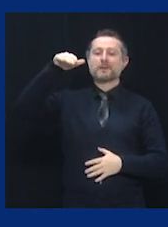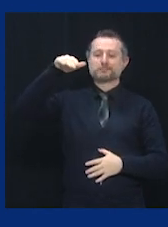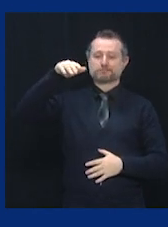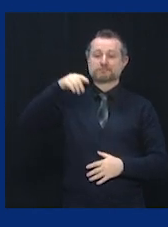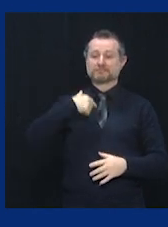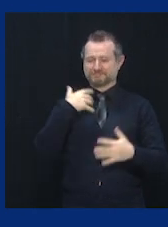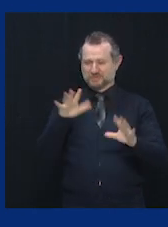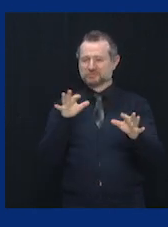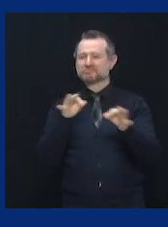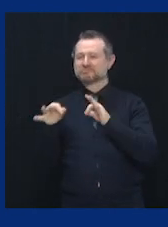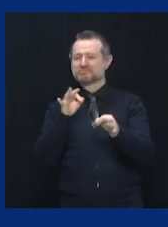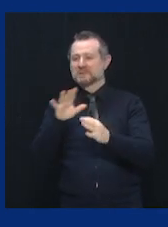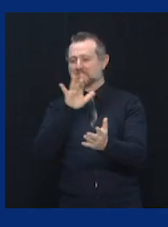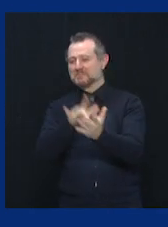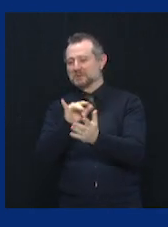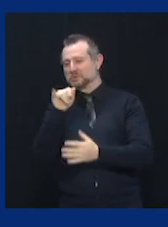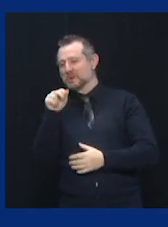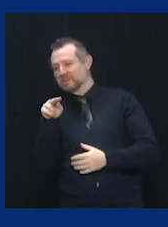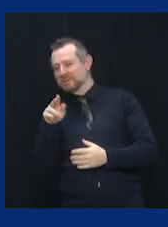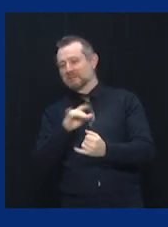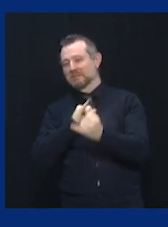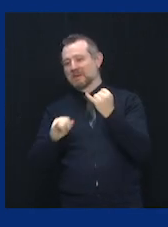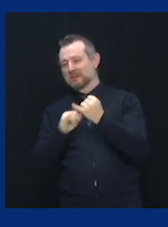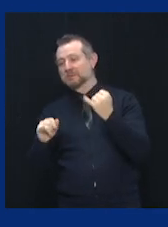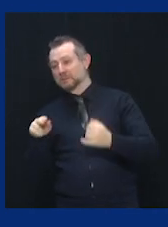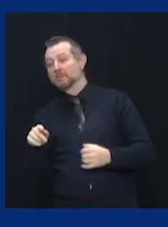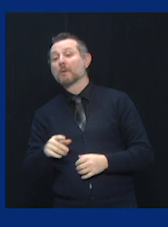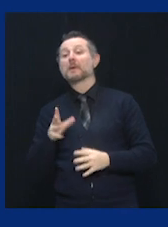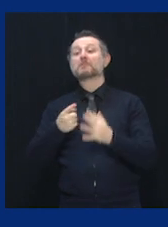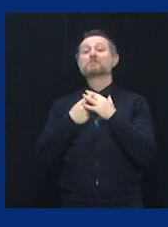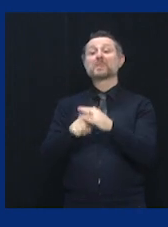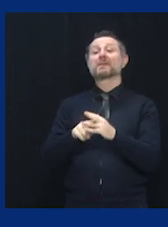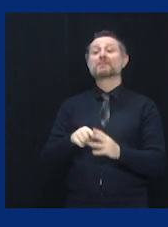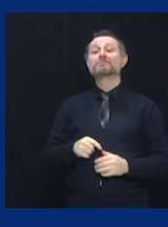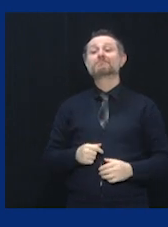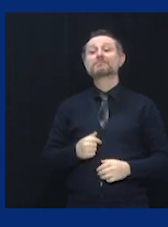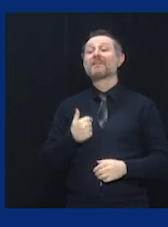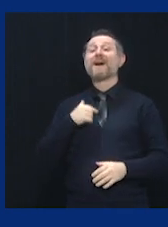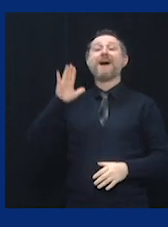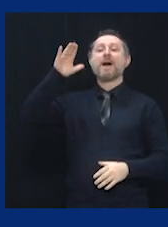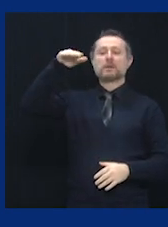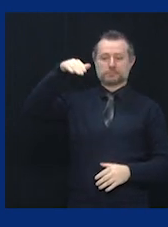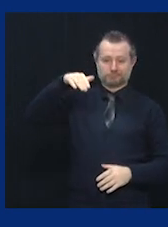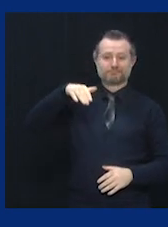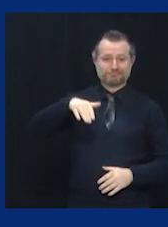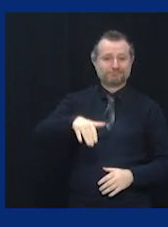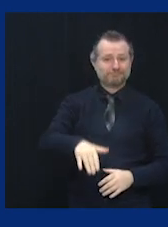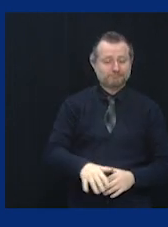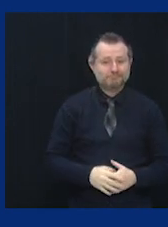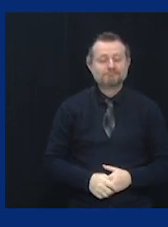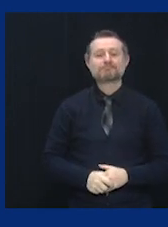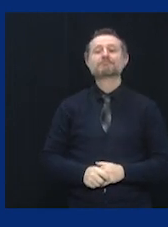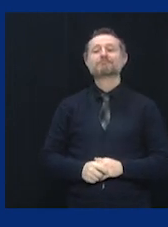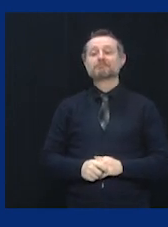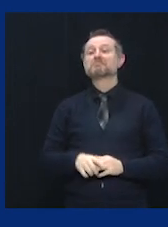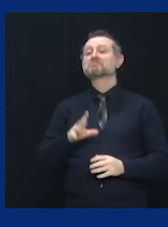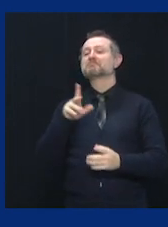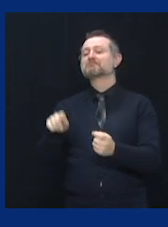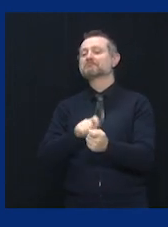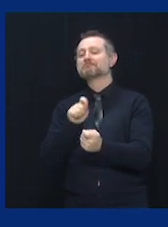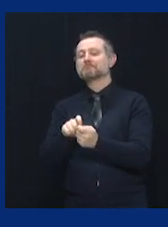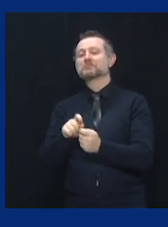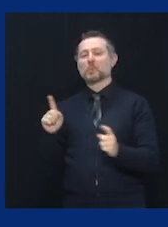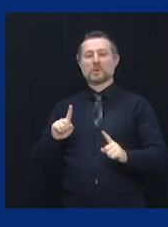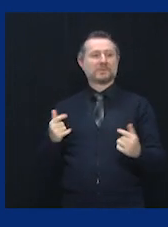mid-January and late January, where we would see the spike dropping. And that's right where we are,